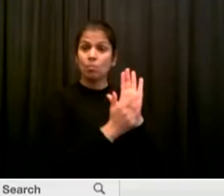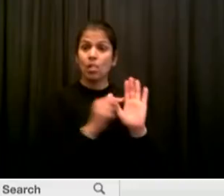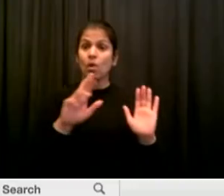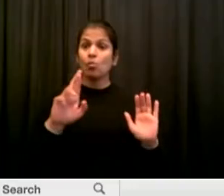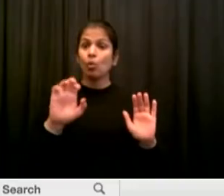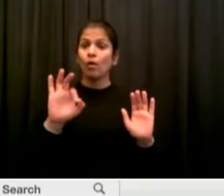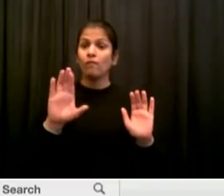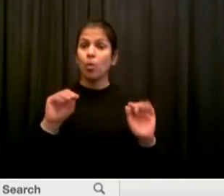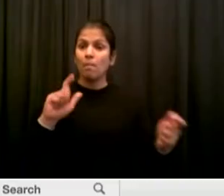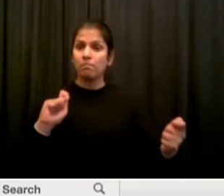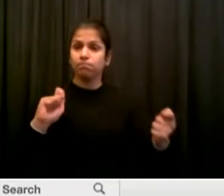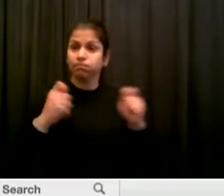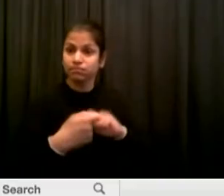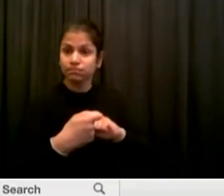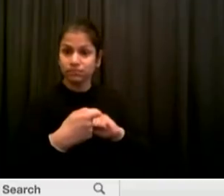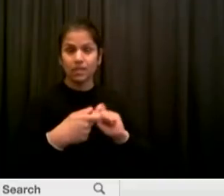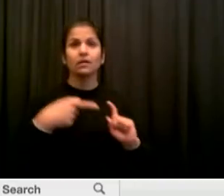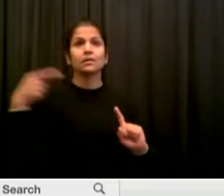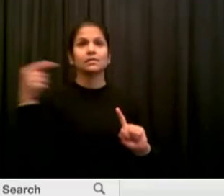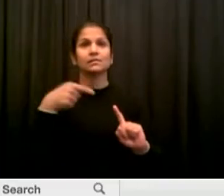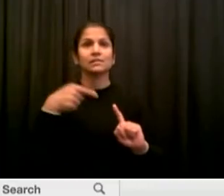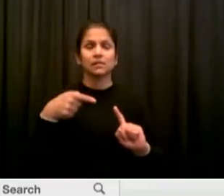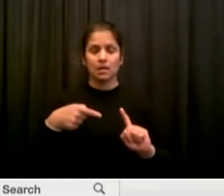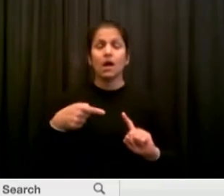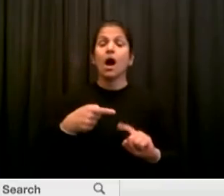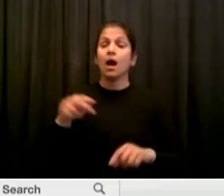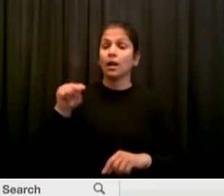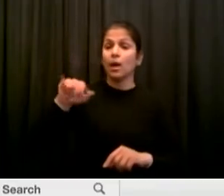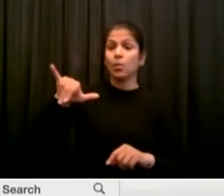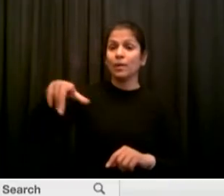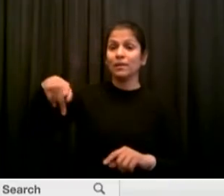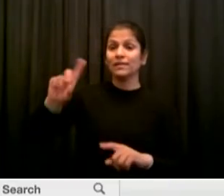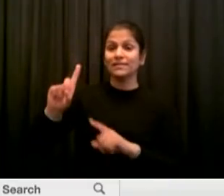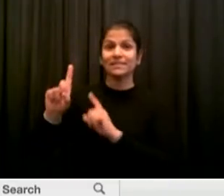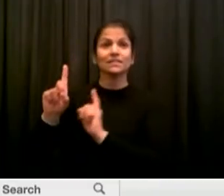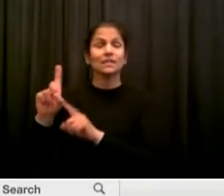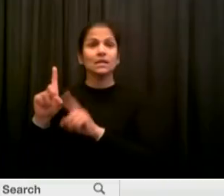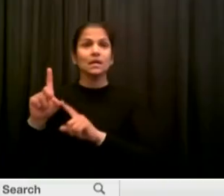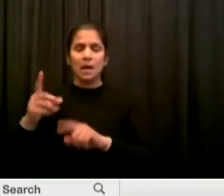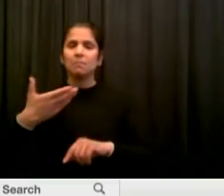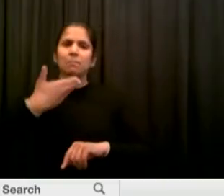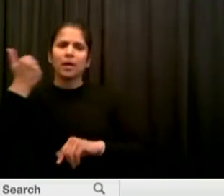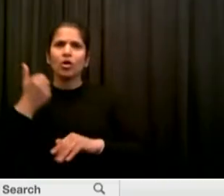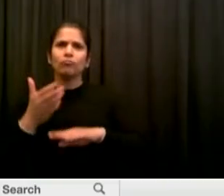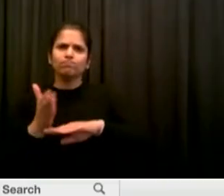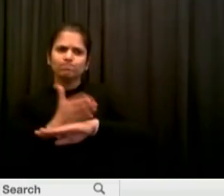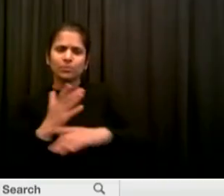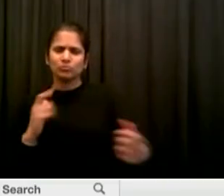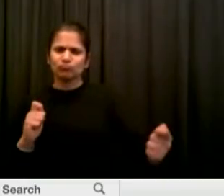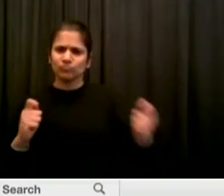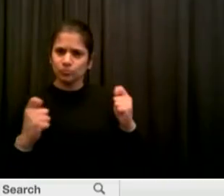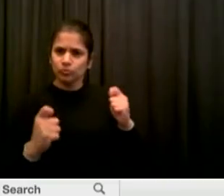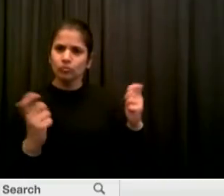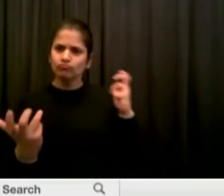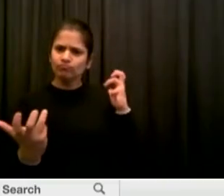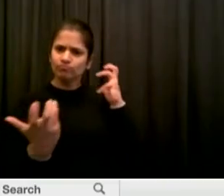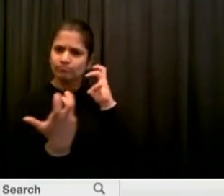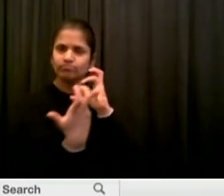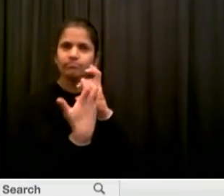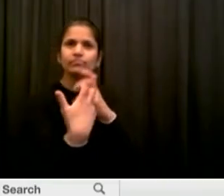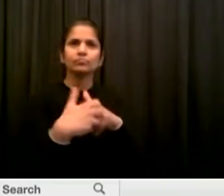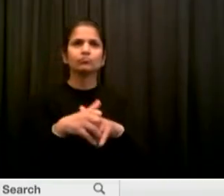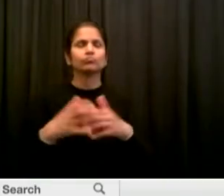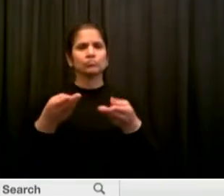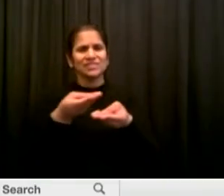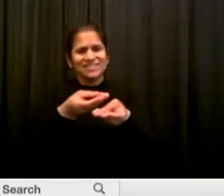more sensitive to communities, for drawing communities and NYPD closer, for changing some things that haven't worked as well, and addressing the inequities